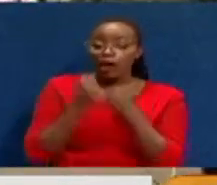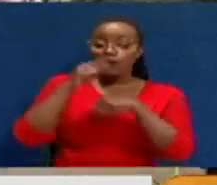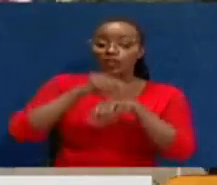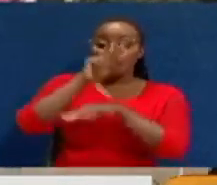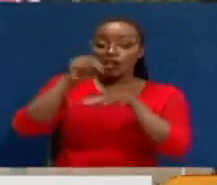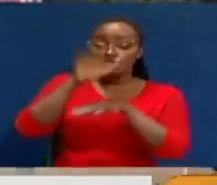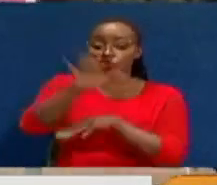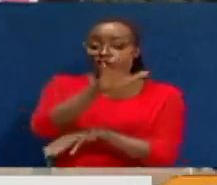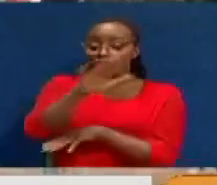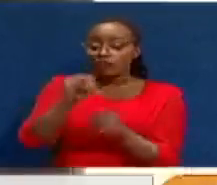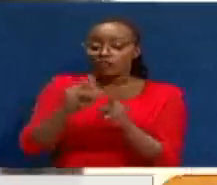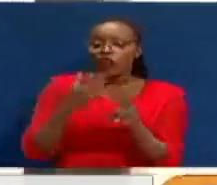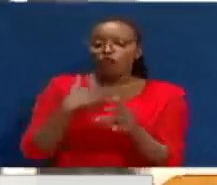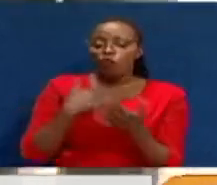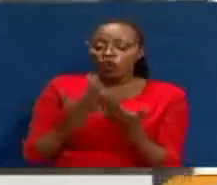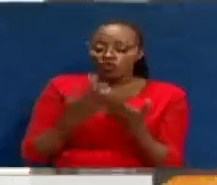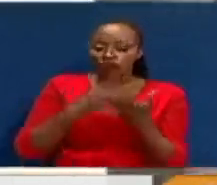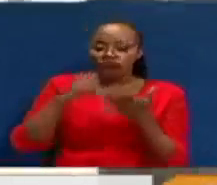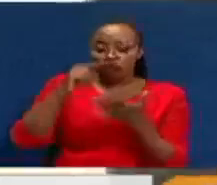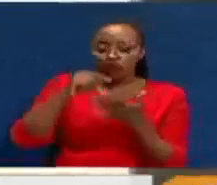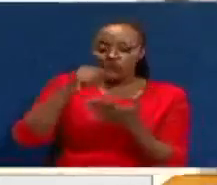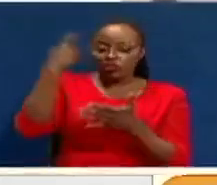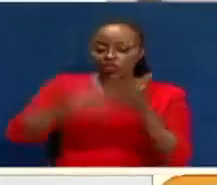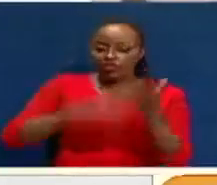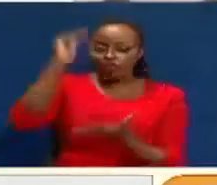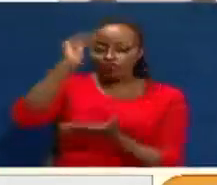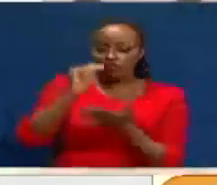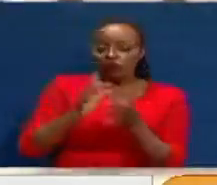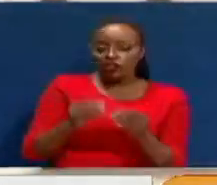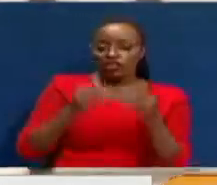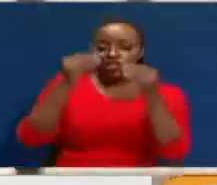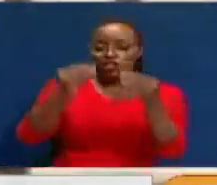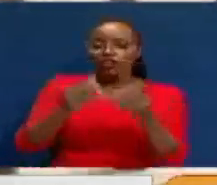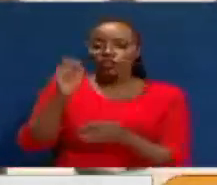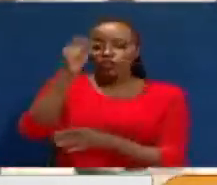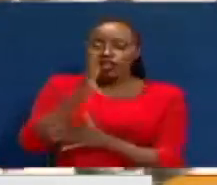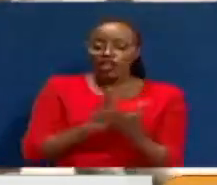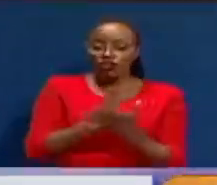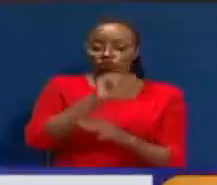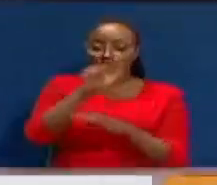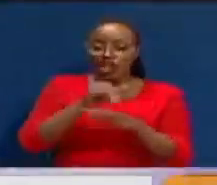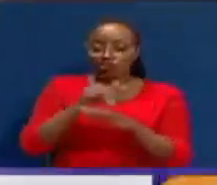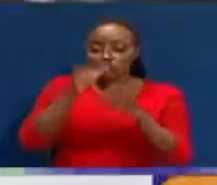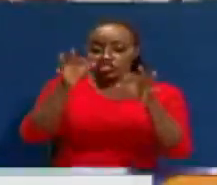the National Assembly is slated to pass the reversal of tax relief measures extended to Kenyans in April by the National